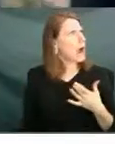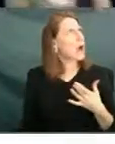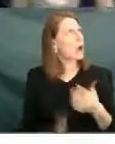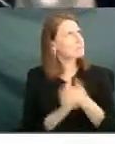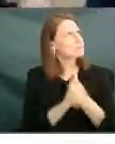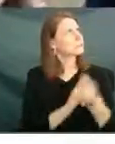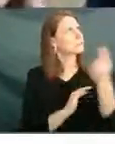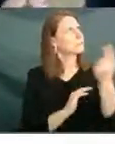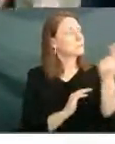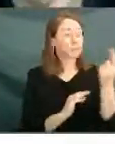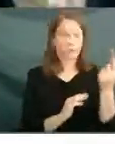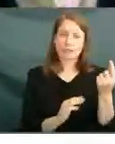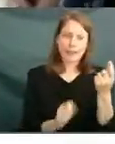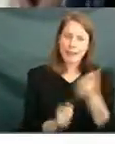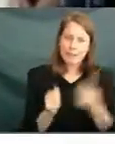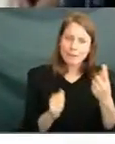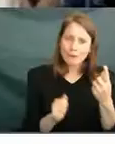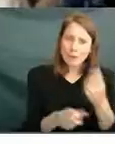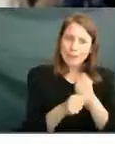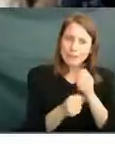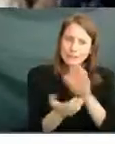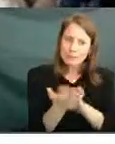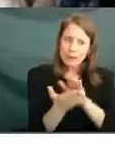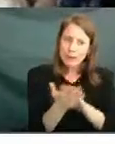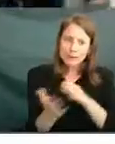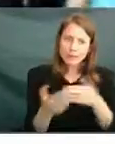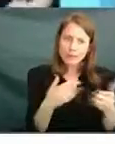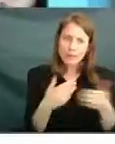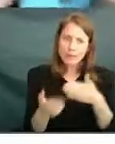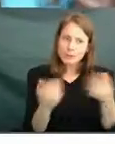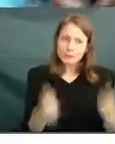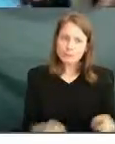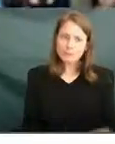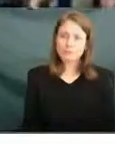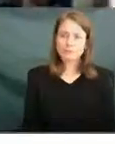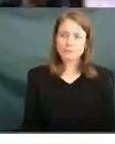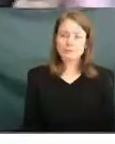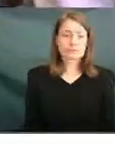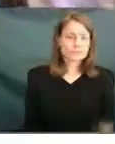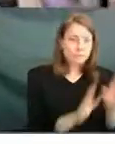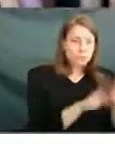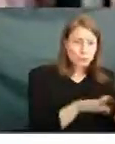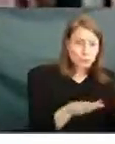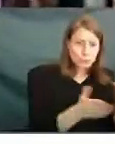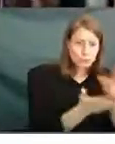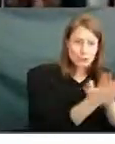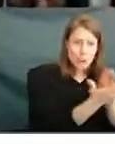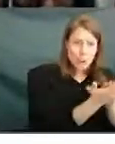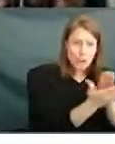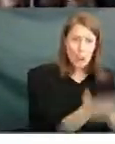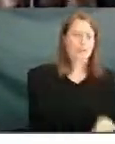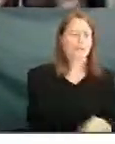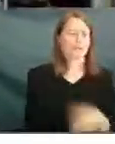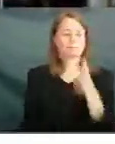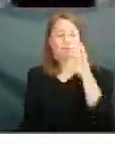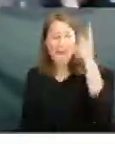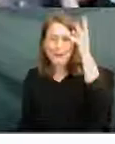is. The children applaud, the parents, the teachers, and they feel good.